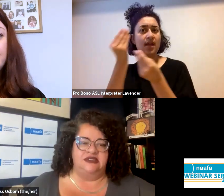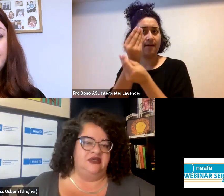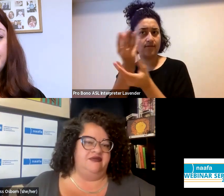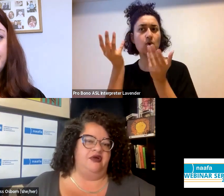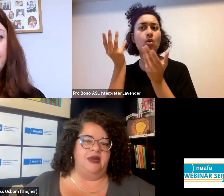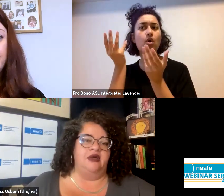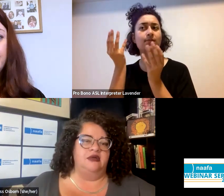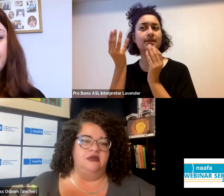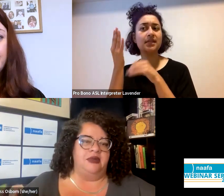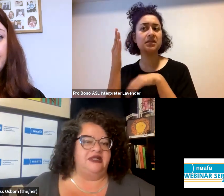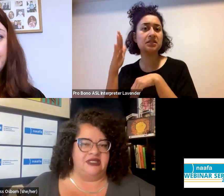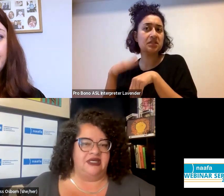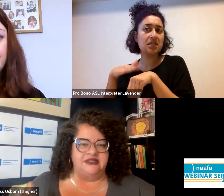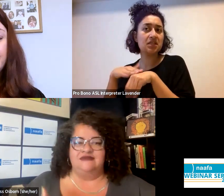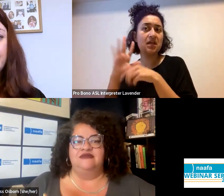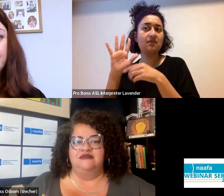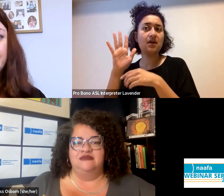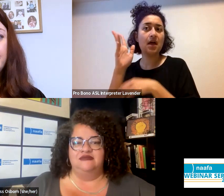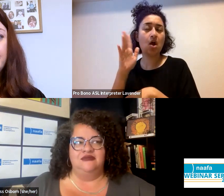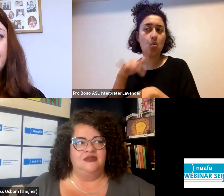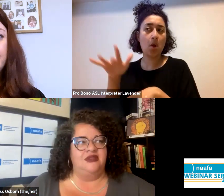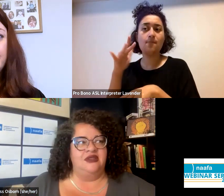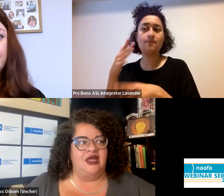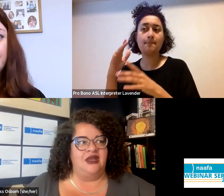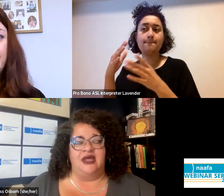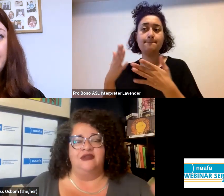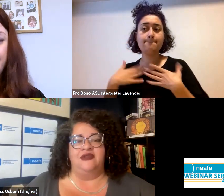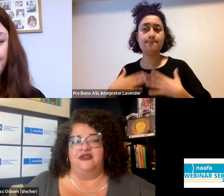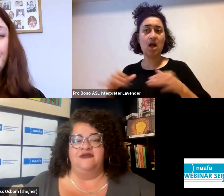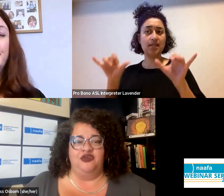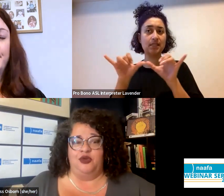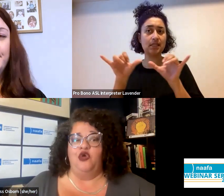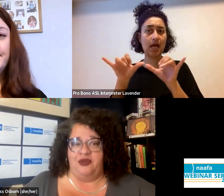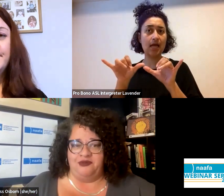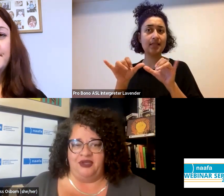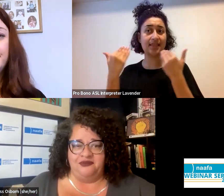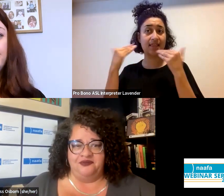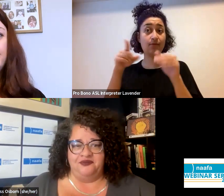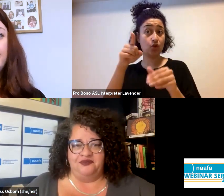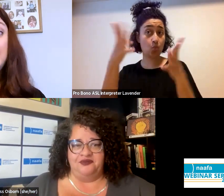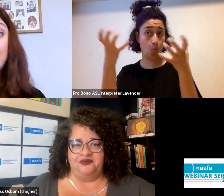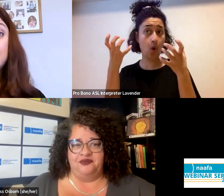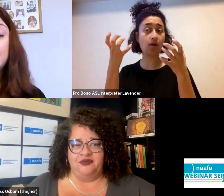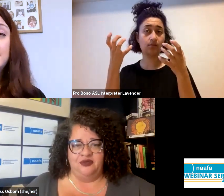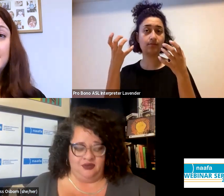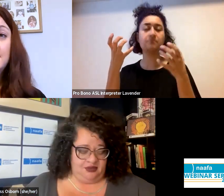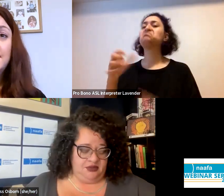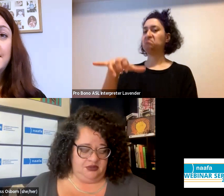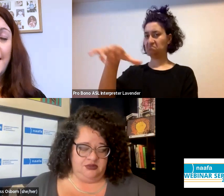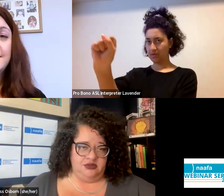and sensitive around body size at the level you would hope they would be?